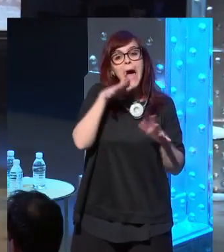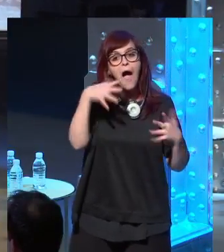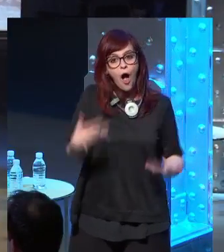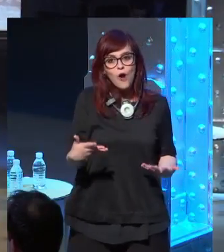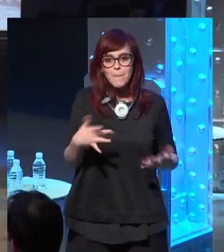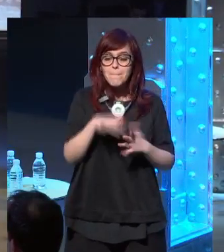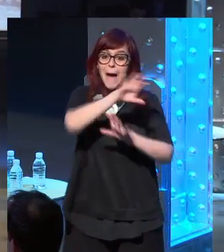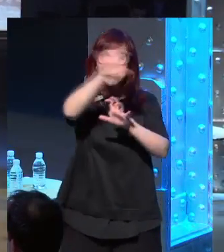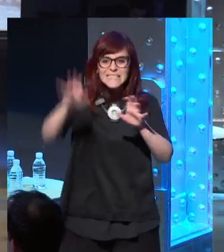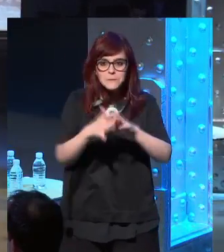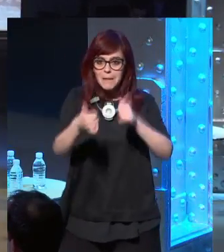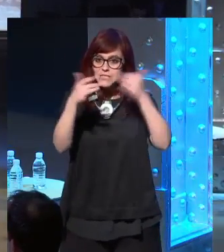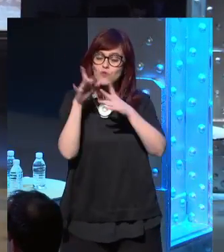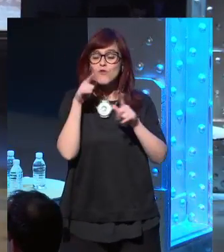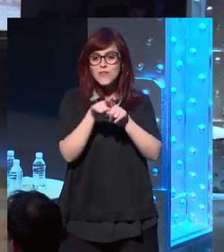these methods.